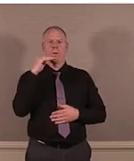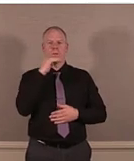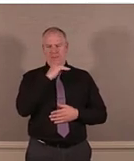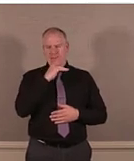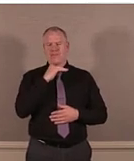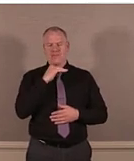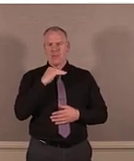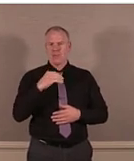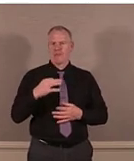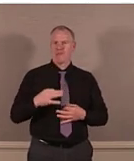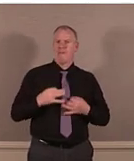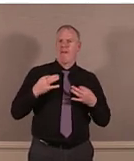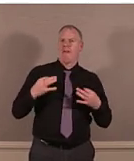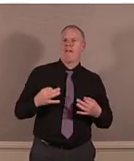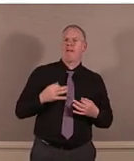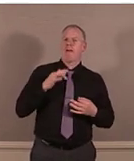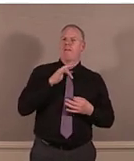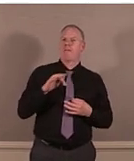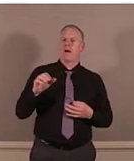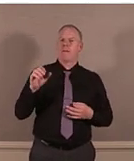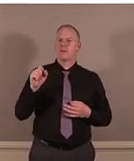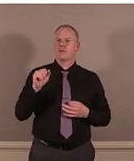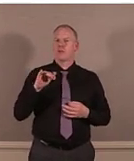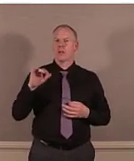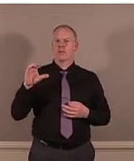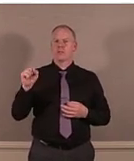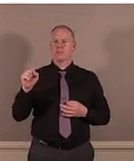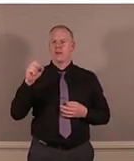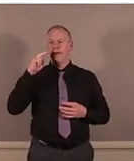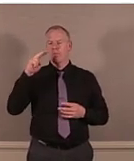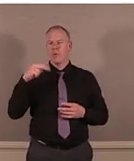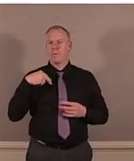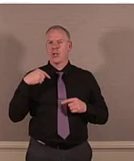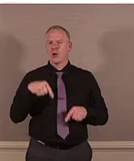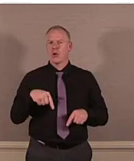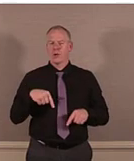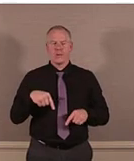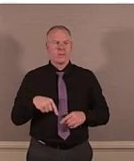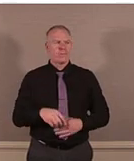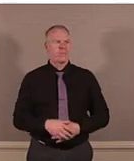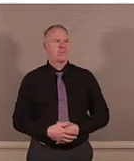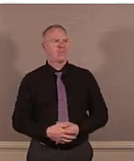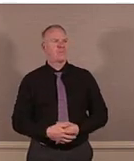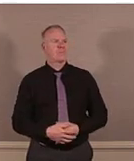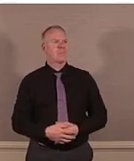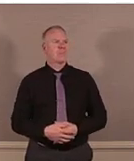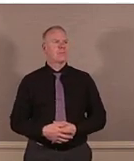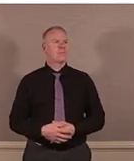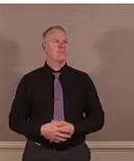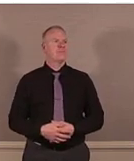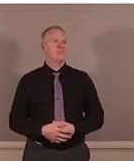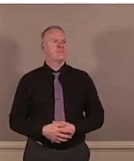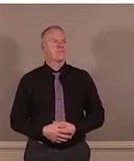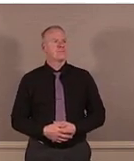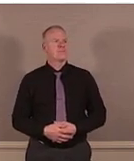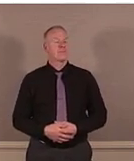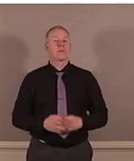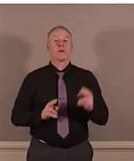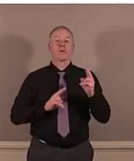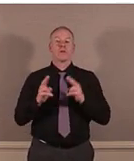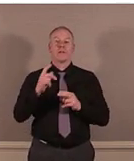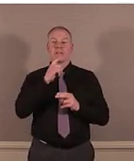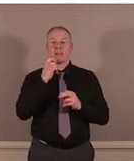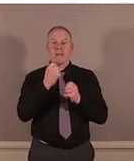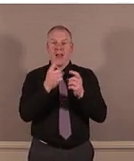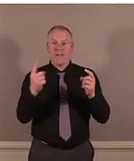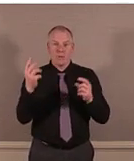really grateful on behalf of SOLAS to be here today. And I suppose really, also I should say to